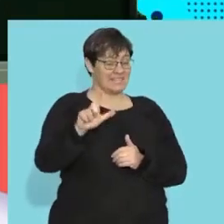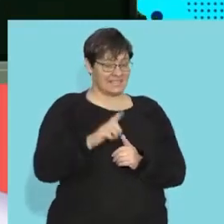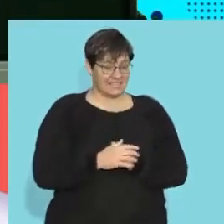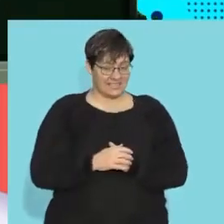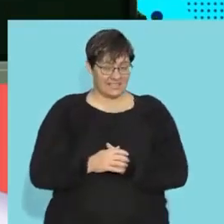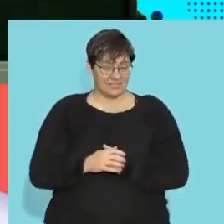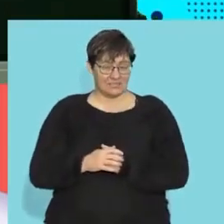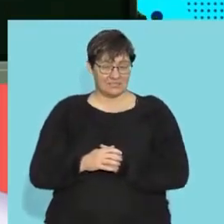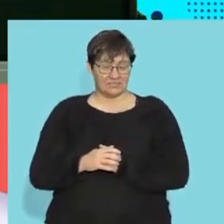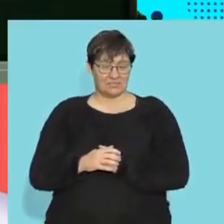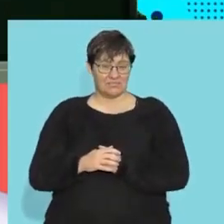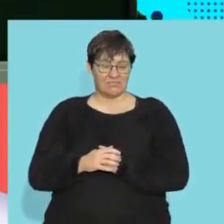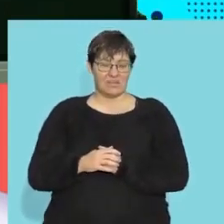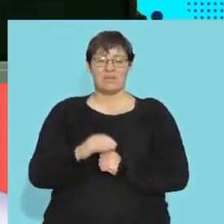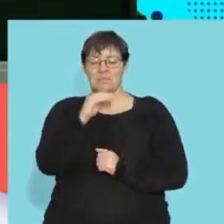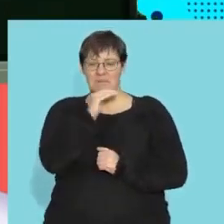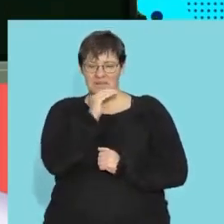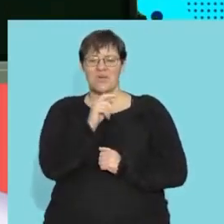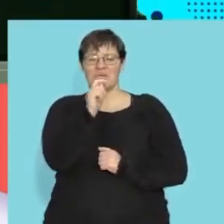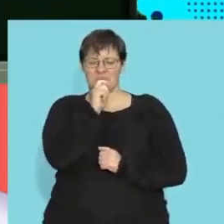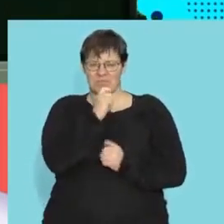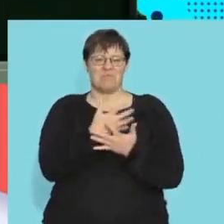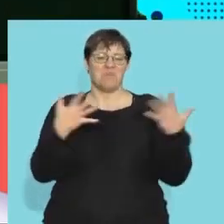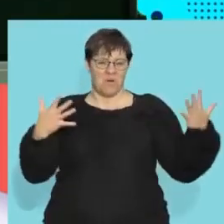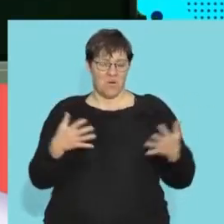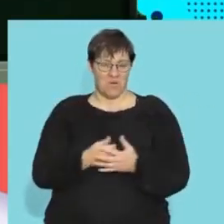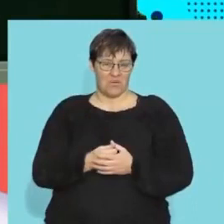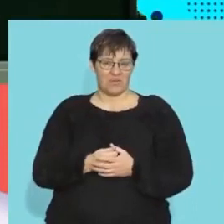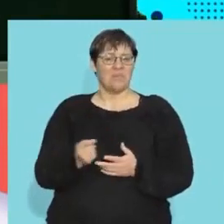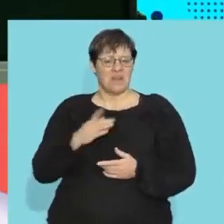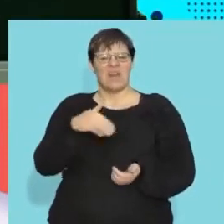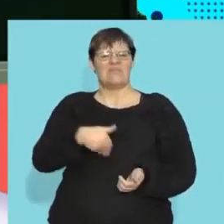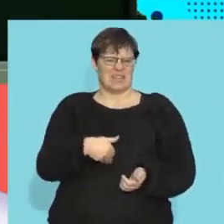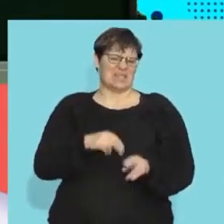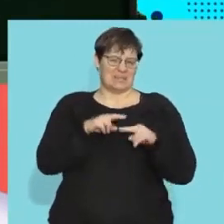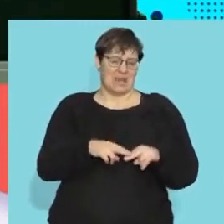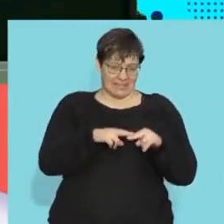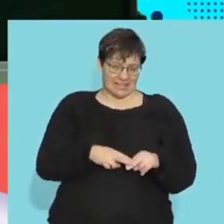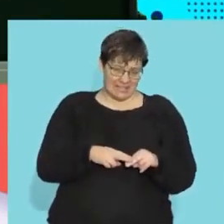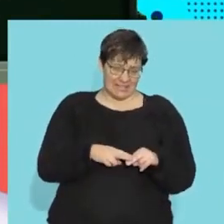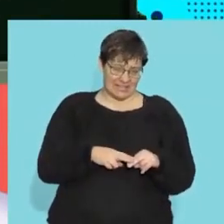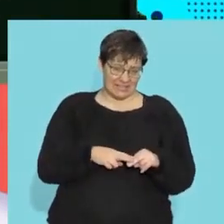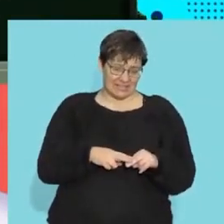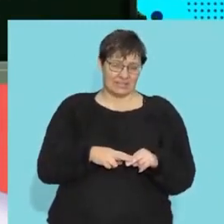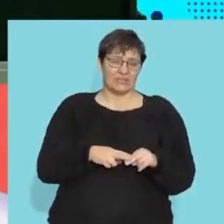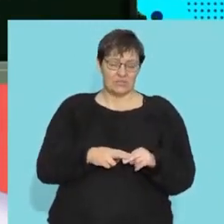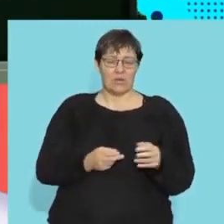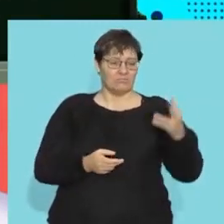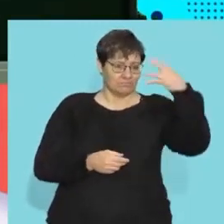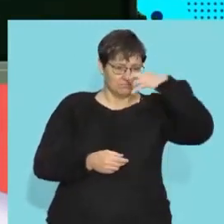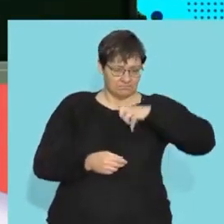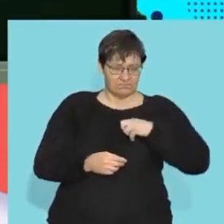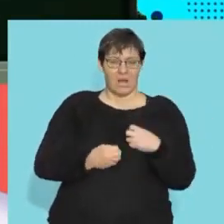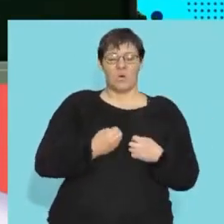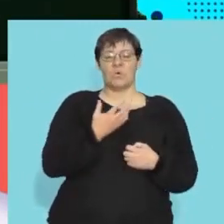4 liters. So they're able to use a lot, and that actually goes to your fitness, etc., being able to bring